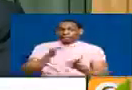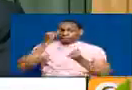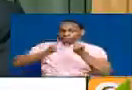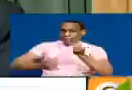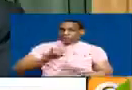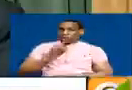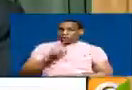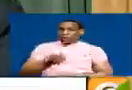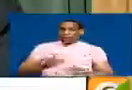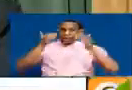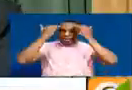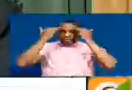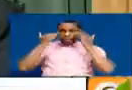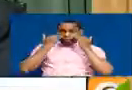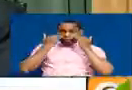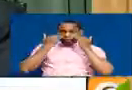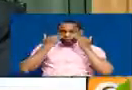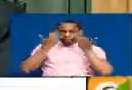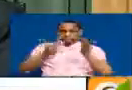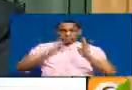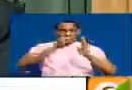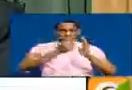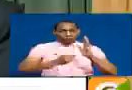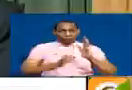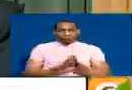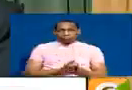final orders of the court are as follows.